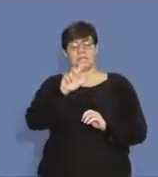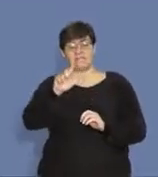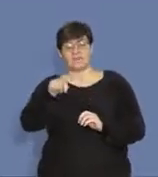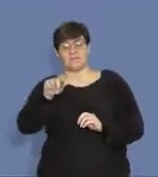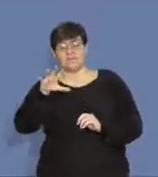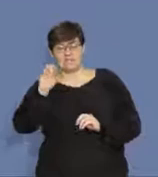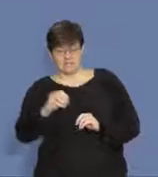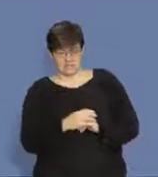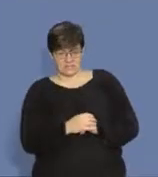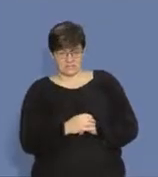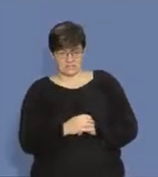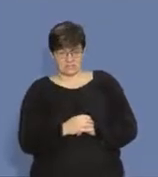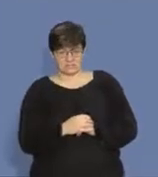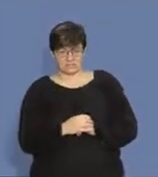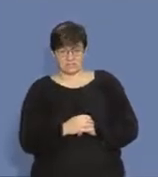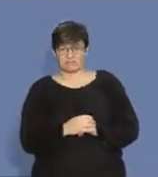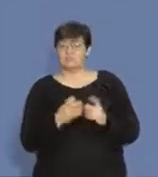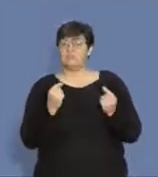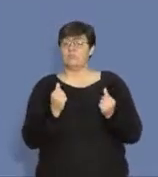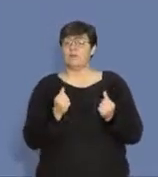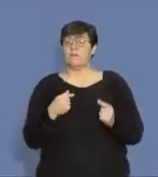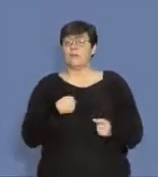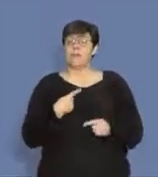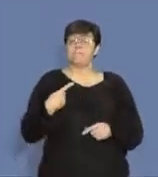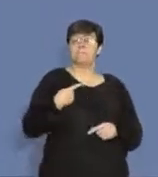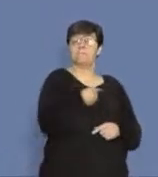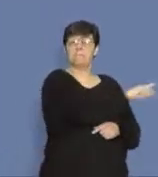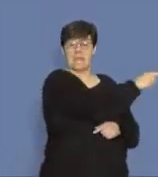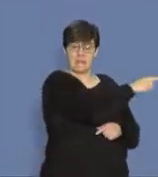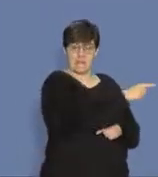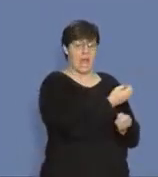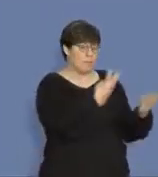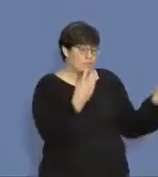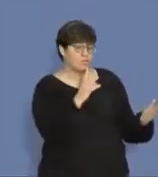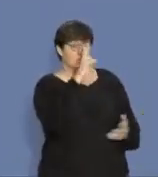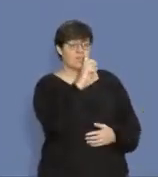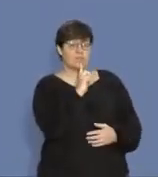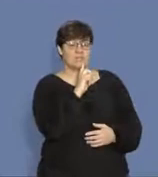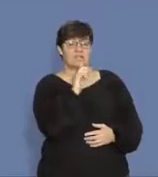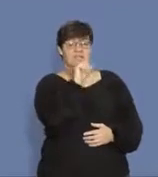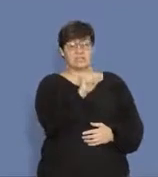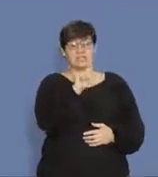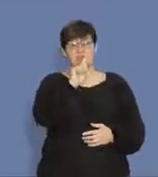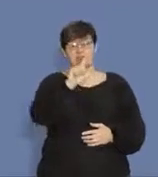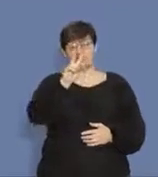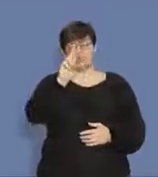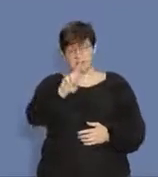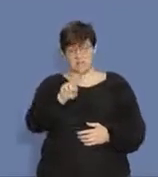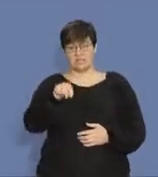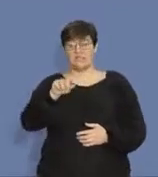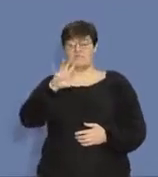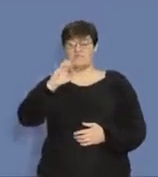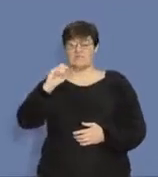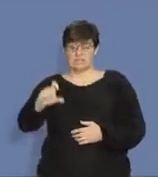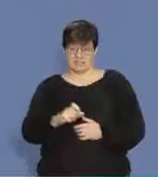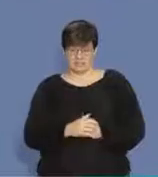And clearly you can see the amount that I owe to SARS is 2,672 rand and 50